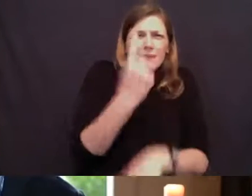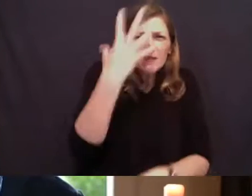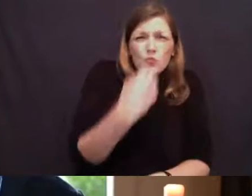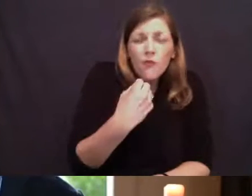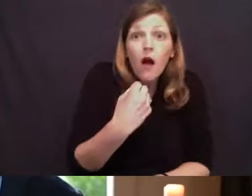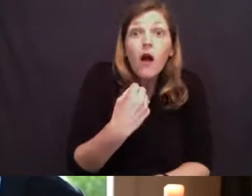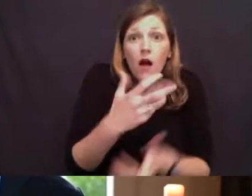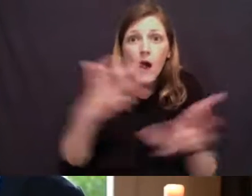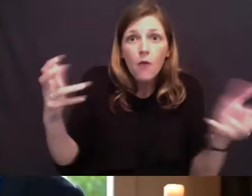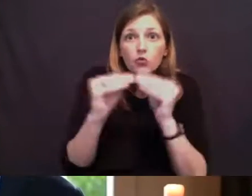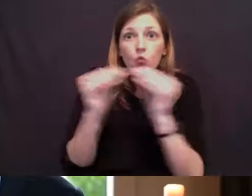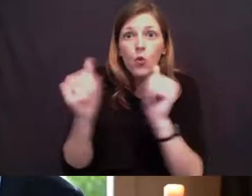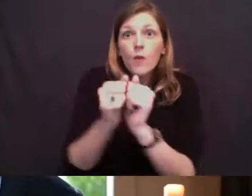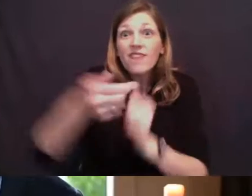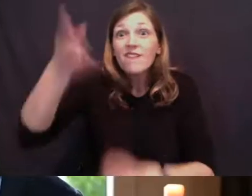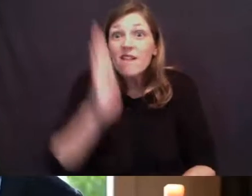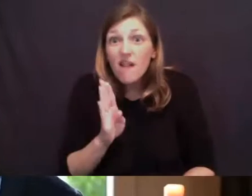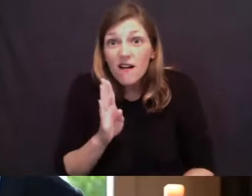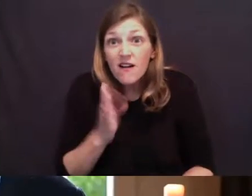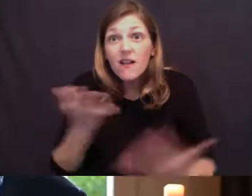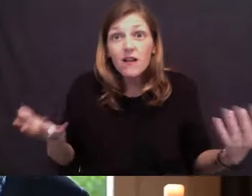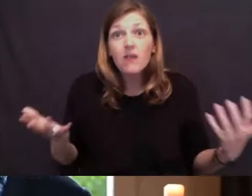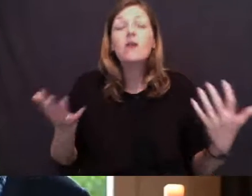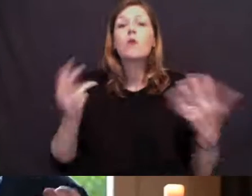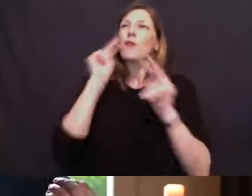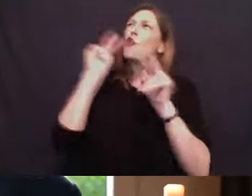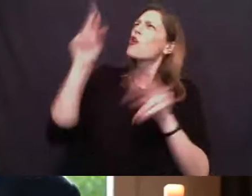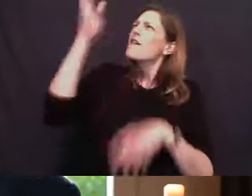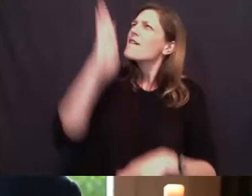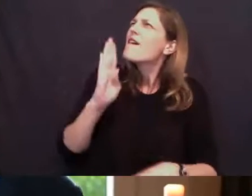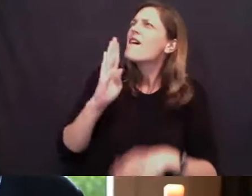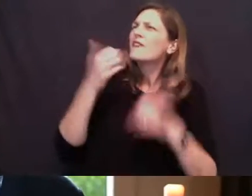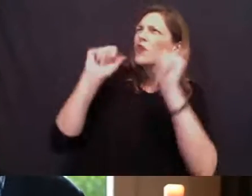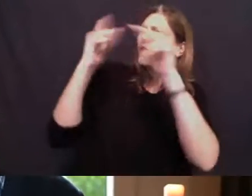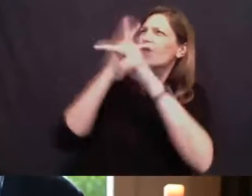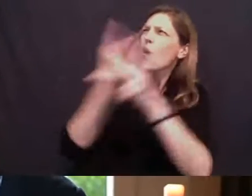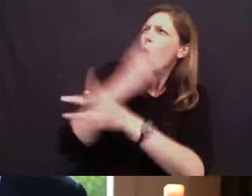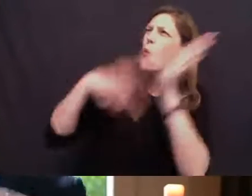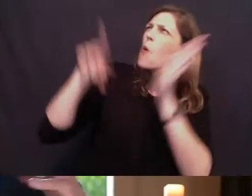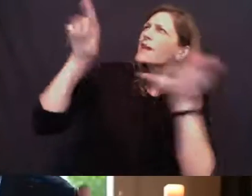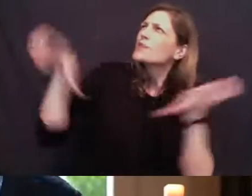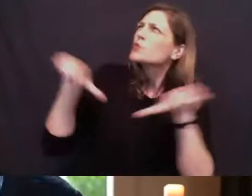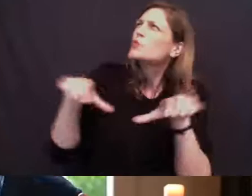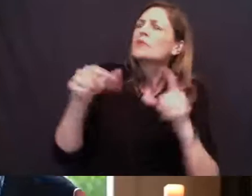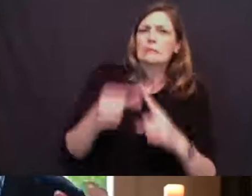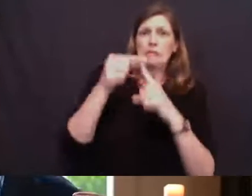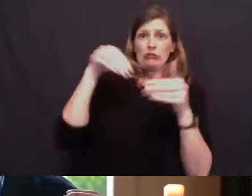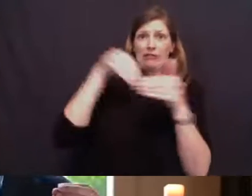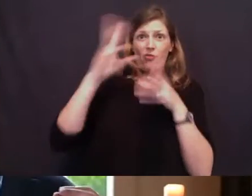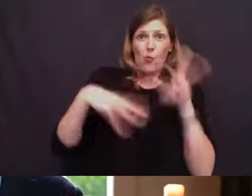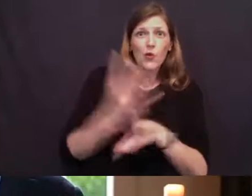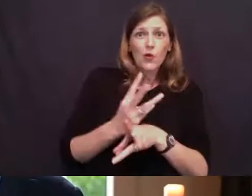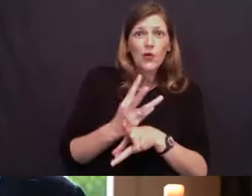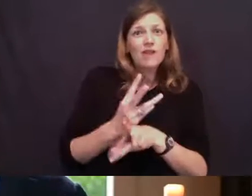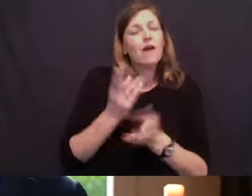God? When we look at God and we start to try to discern and understand what he's doing, especially in the world, but let's